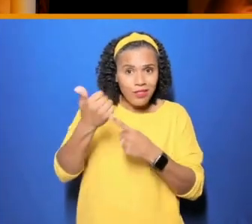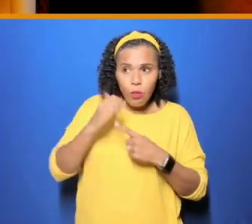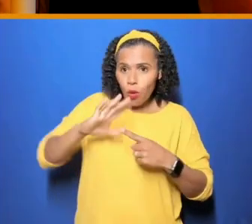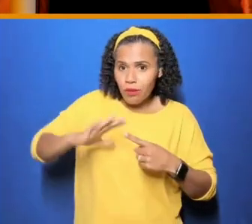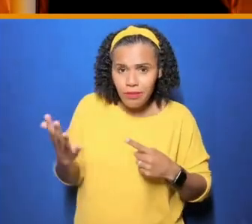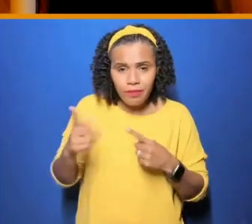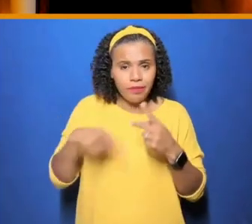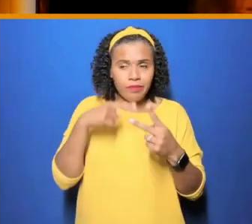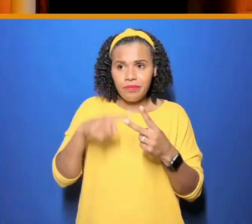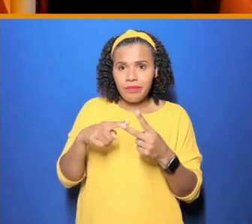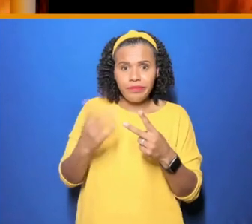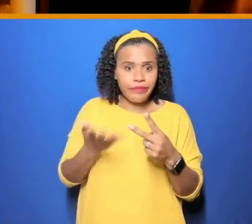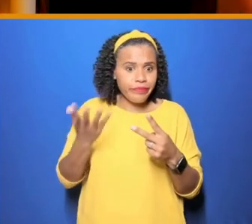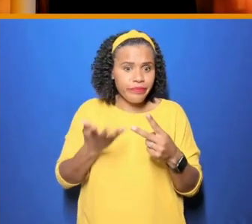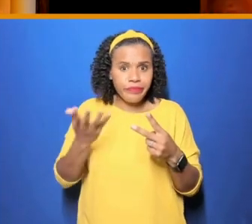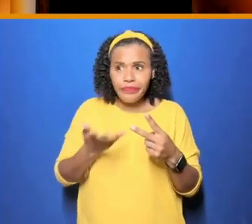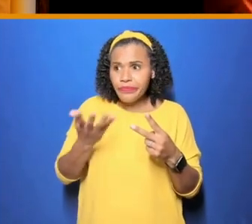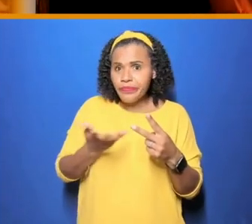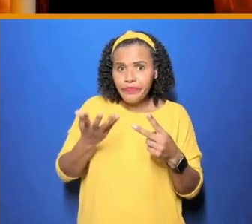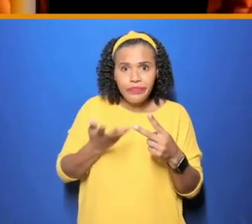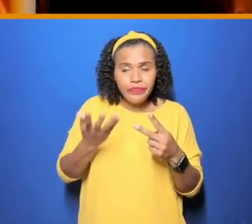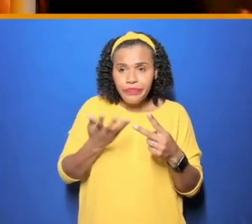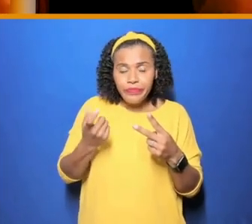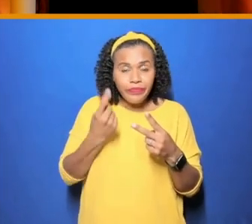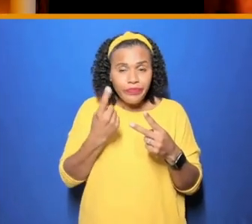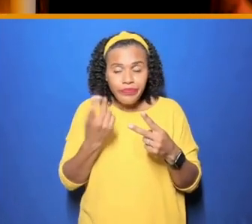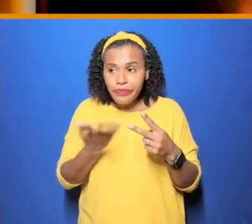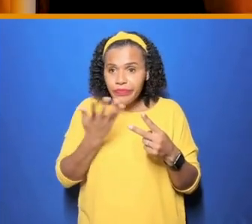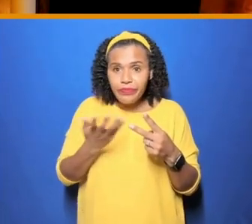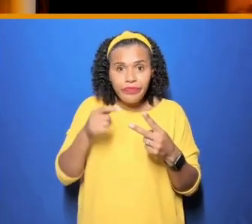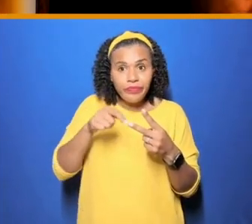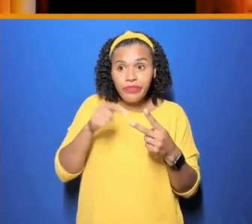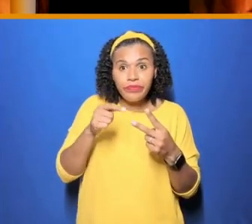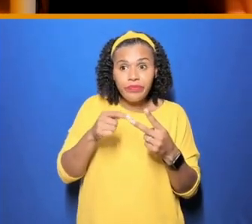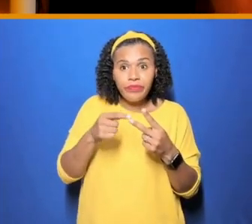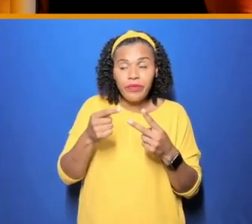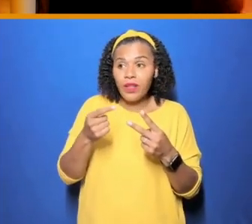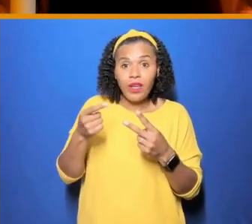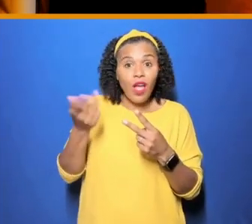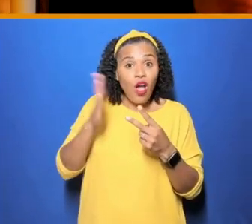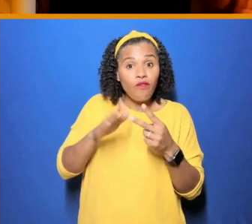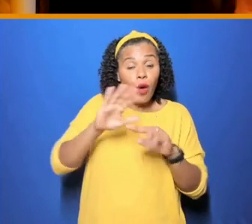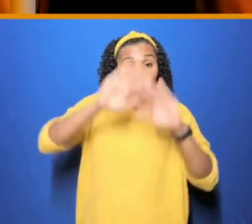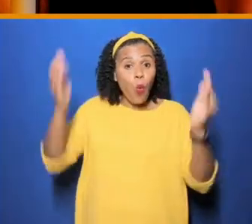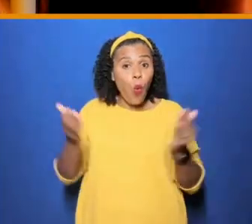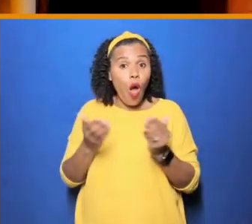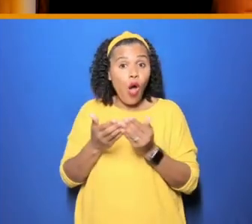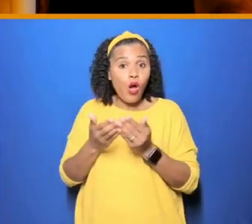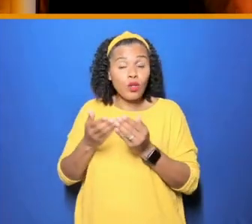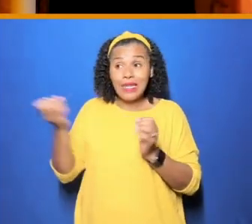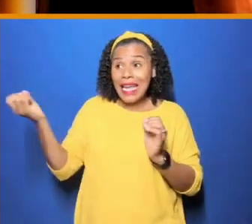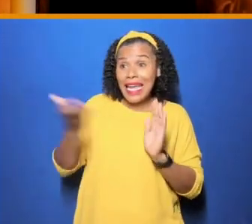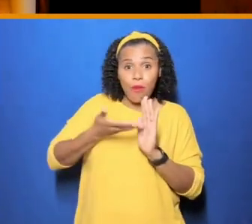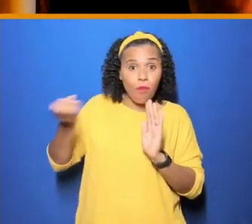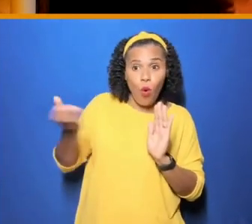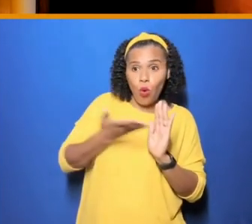support, but facing imports from around the world, which they're not allowed to